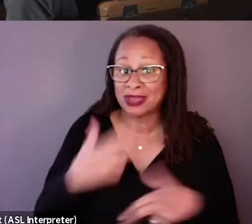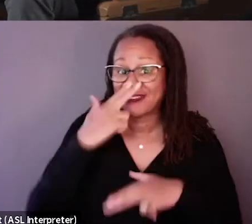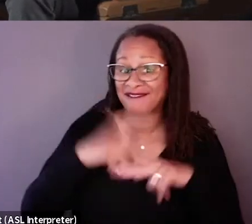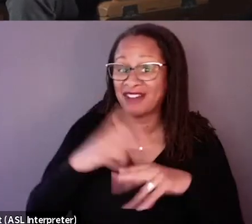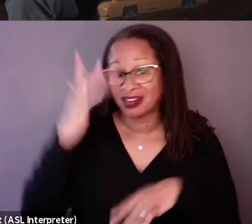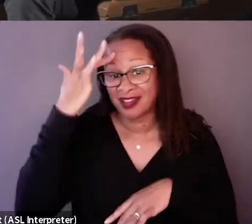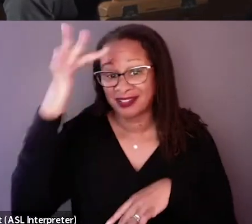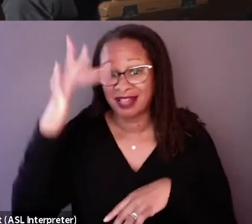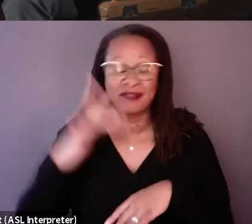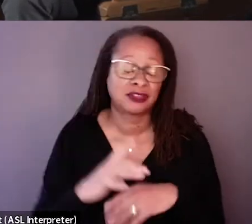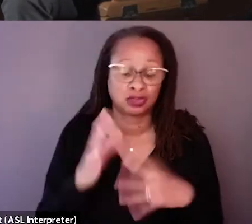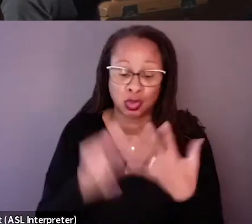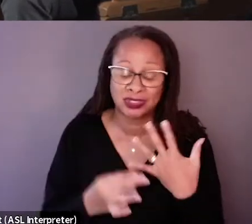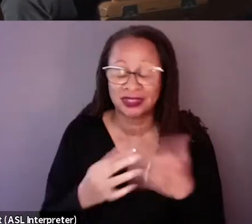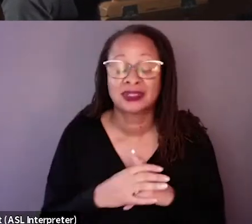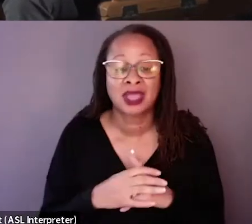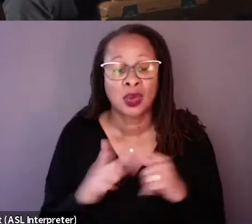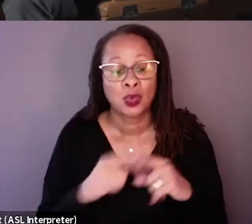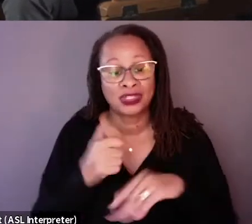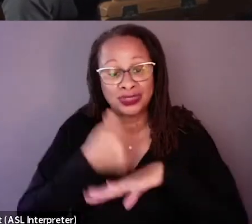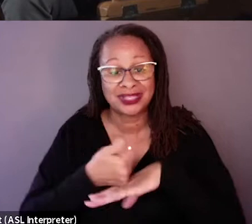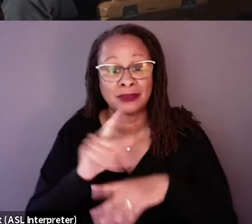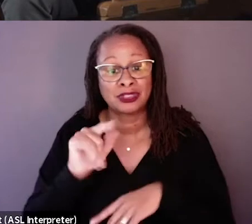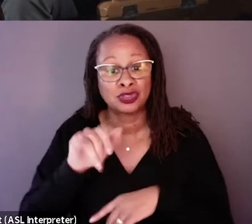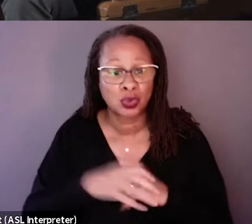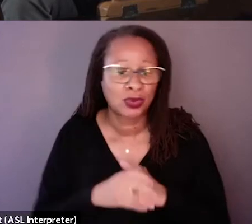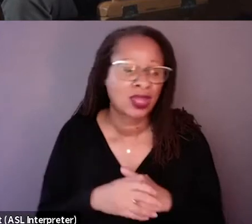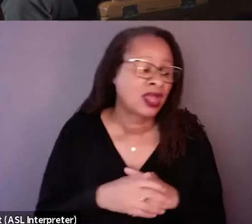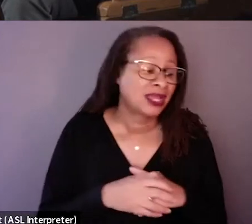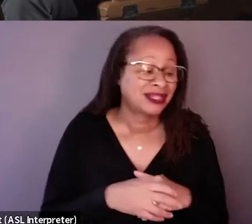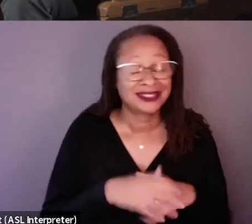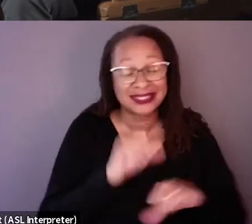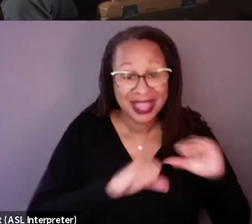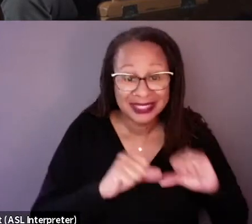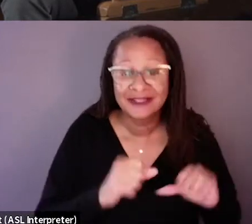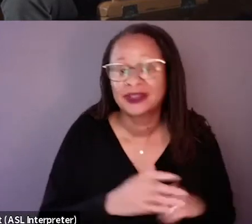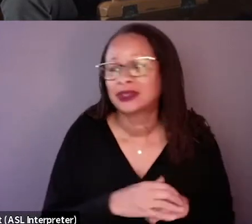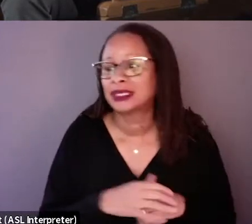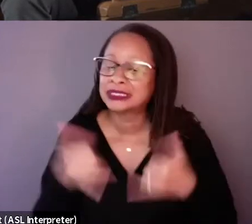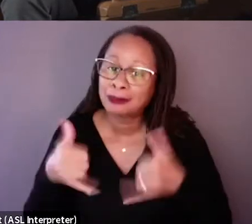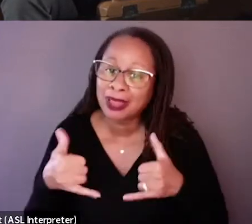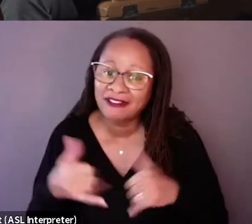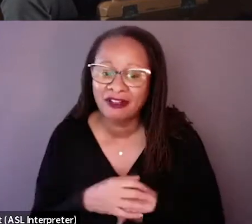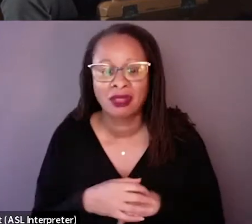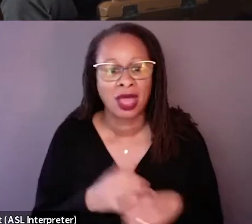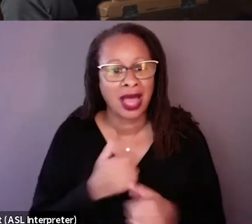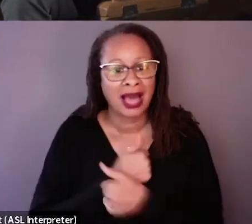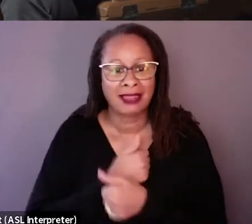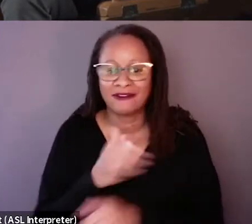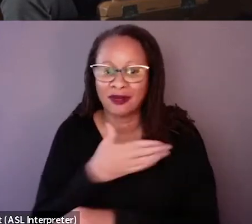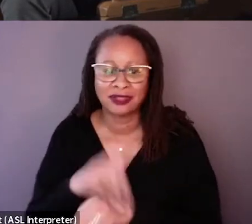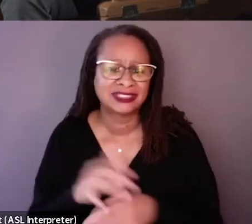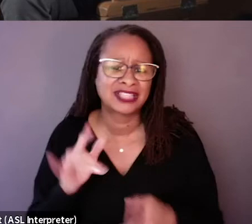getting us all on board for this film, you know, that's just to make it scientific and playful and full of heart at the same time. I mean, I do love your music, which is like, it goes rock